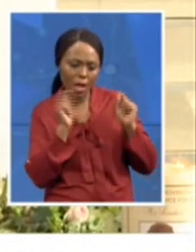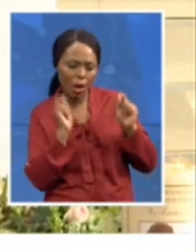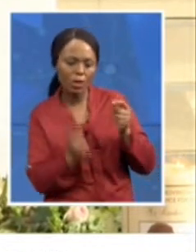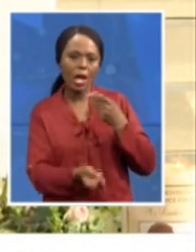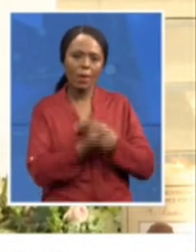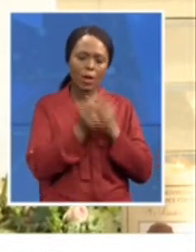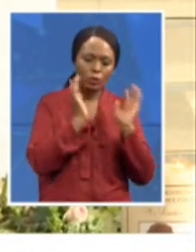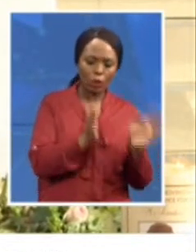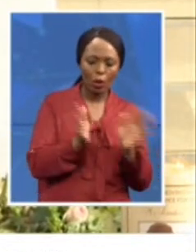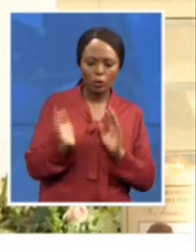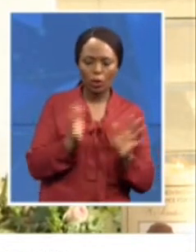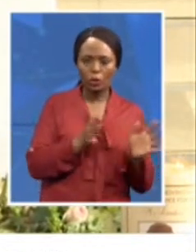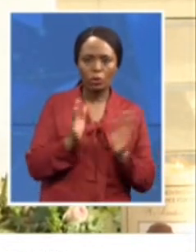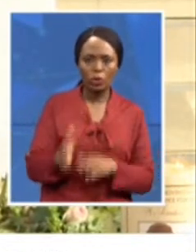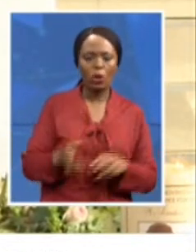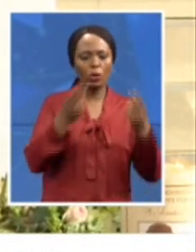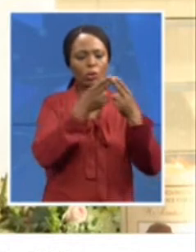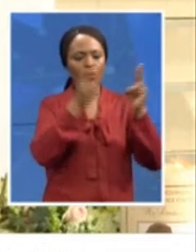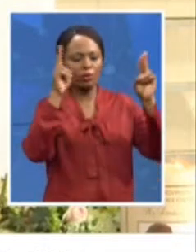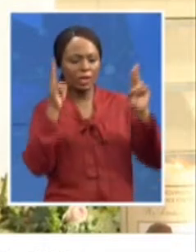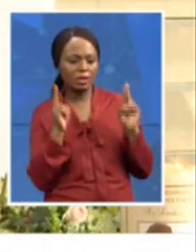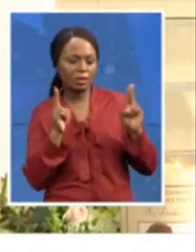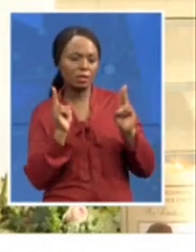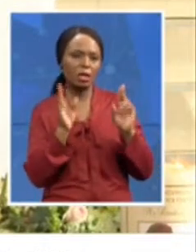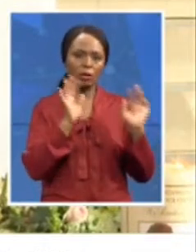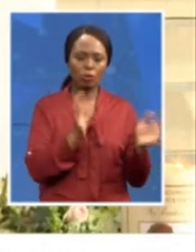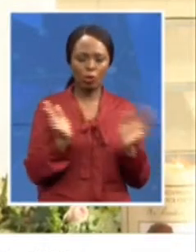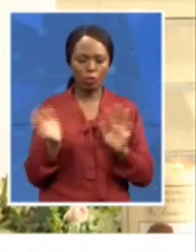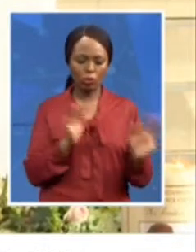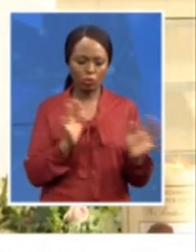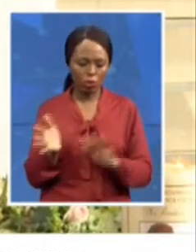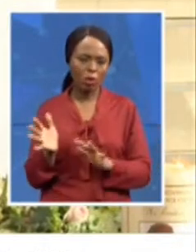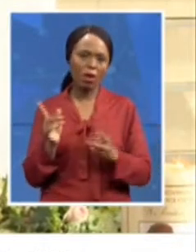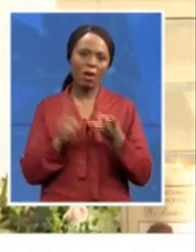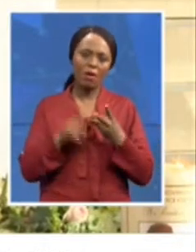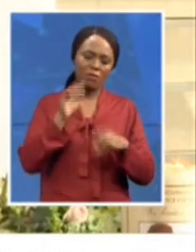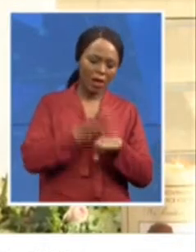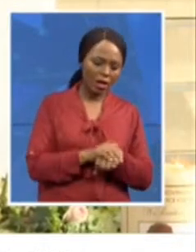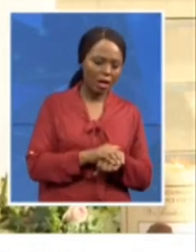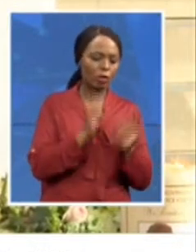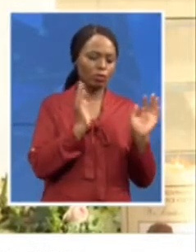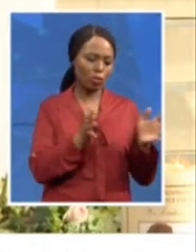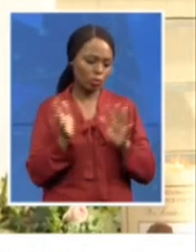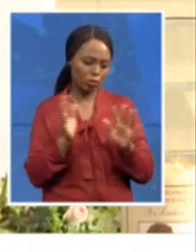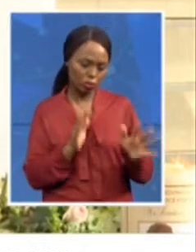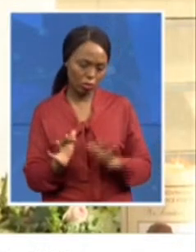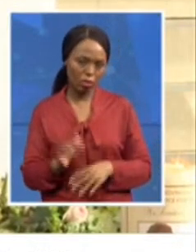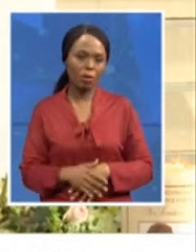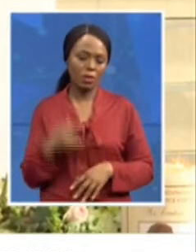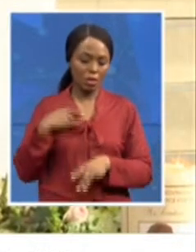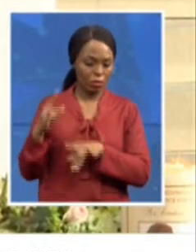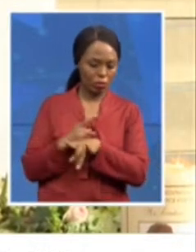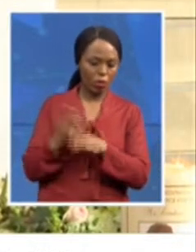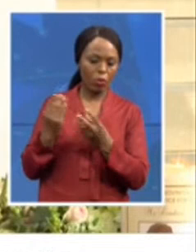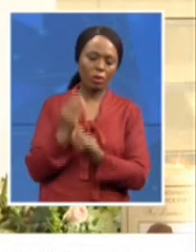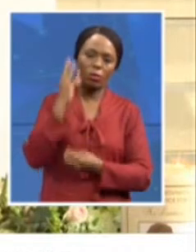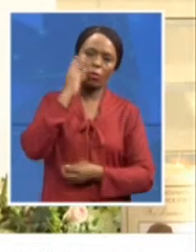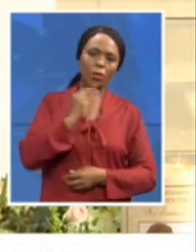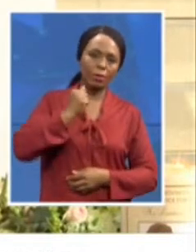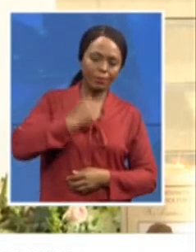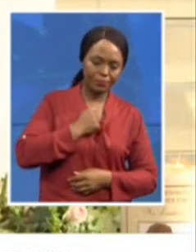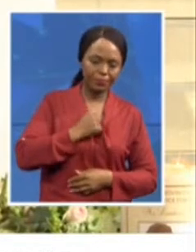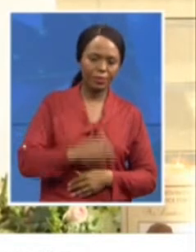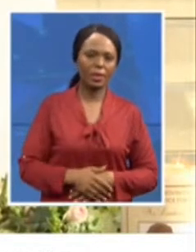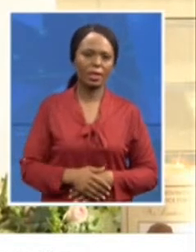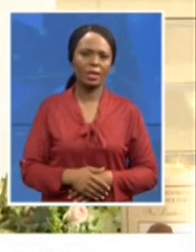friends were. And throughout our catch-up session, I noted that Goko wasn't